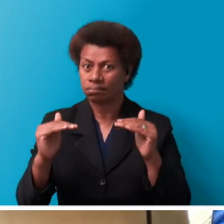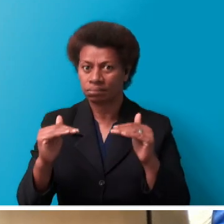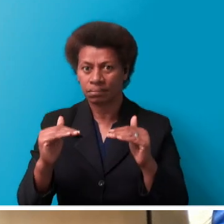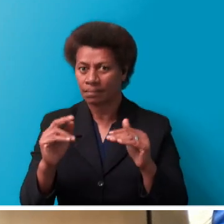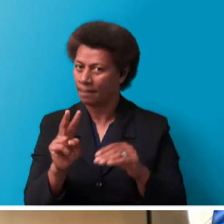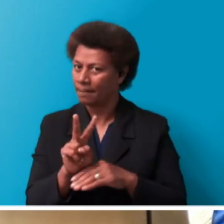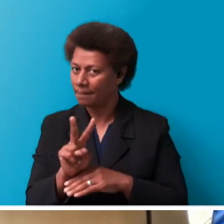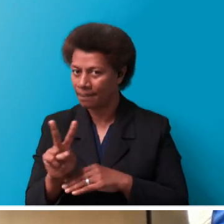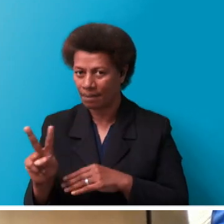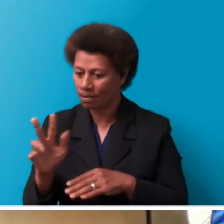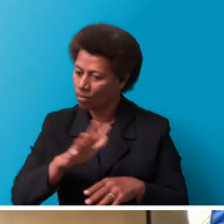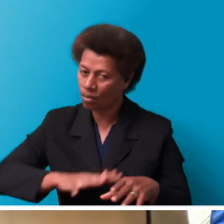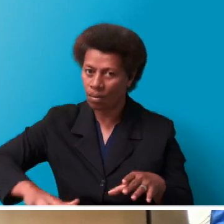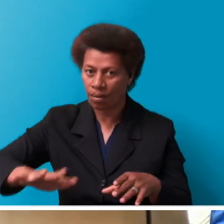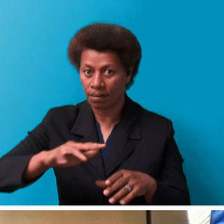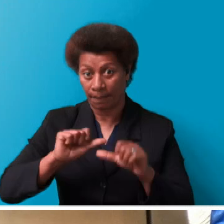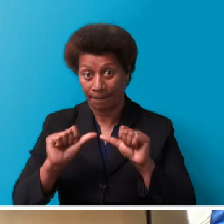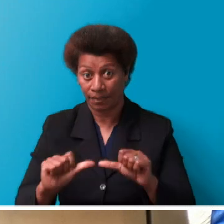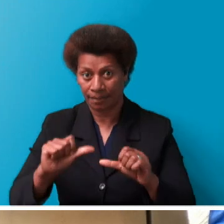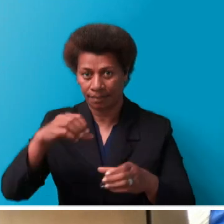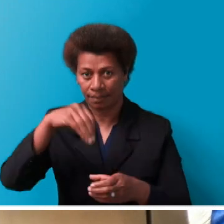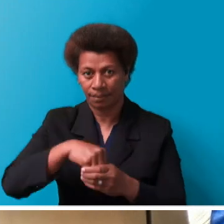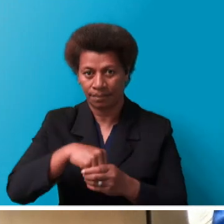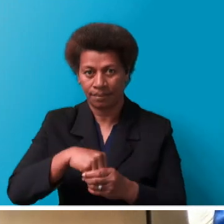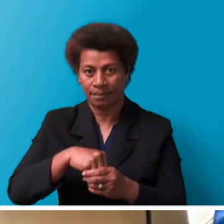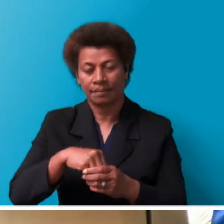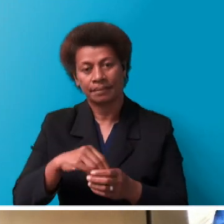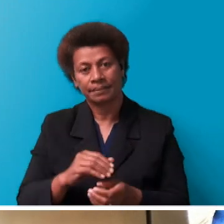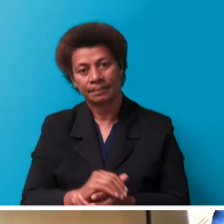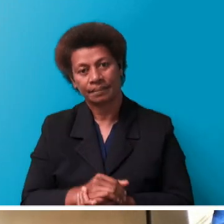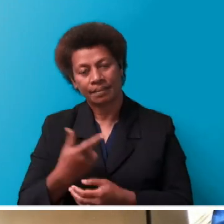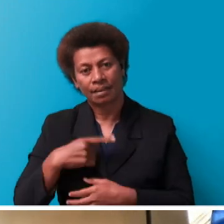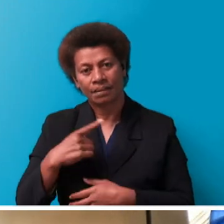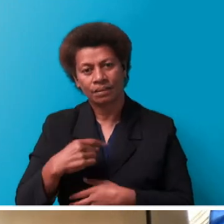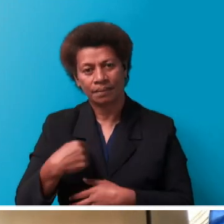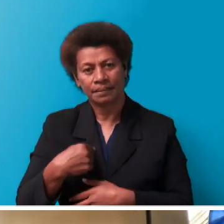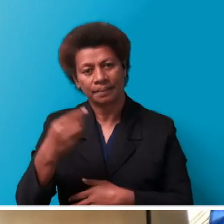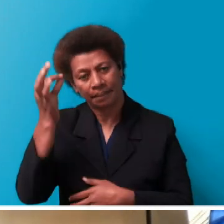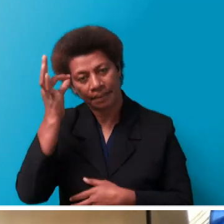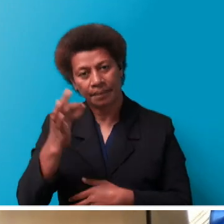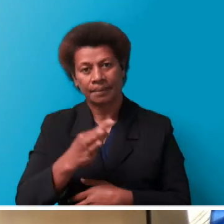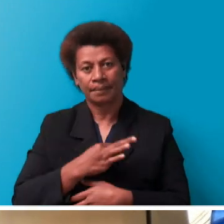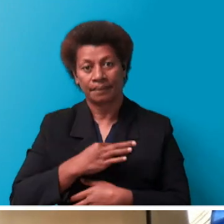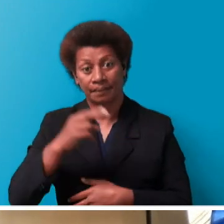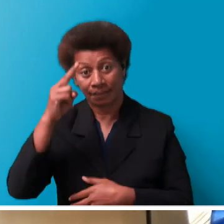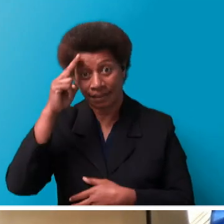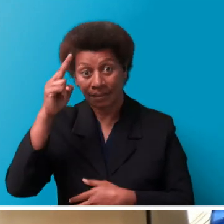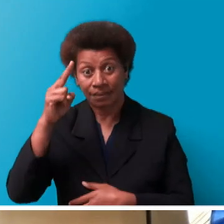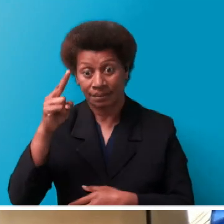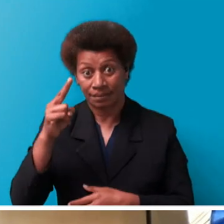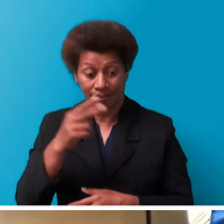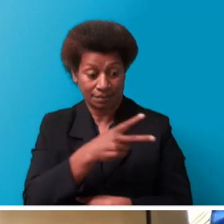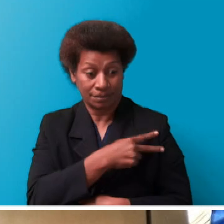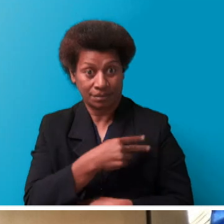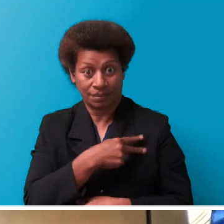protected, and included. That is why I have always believed that national security